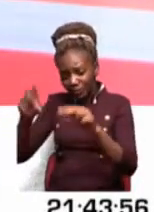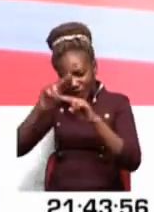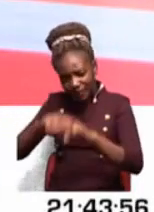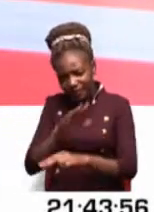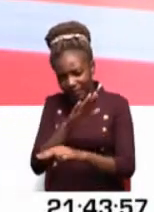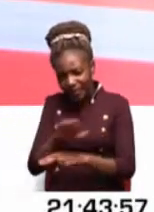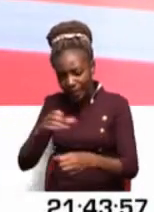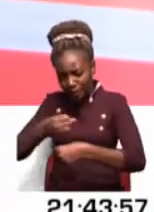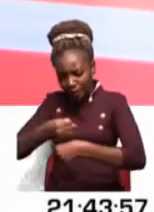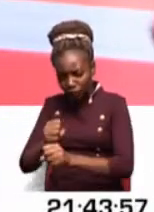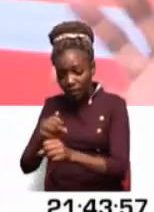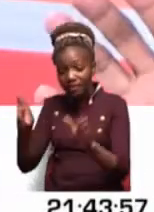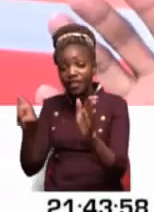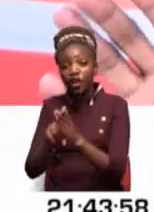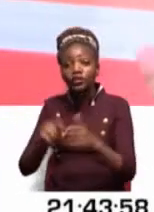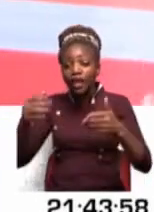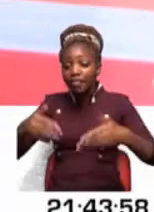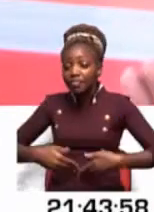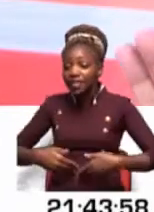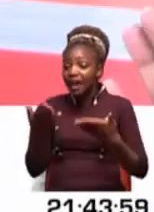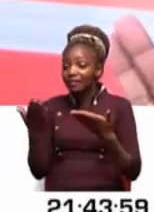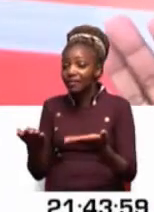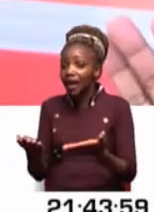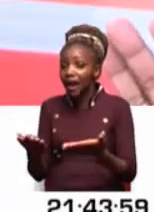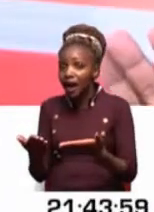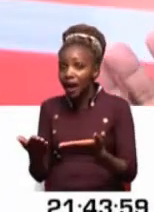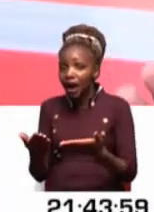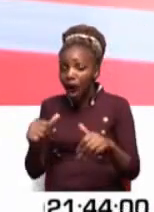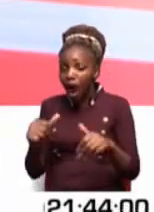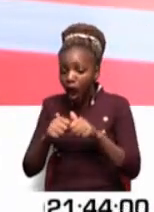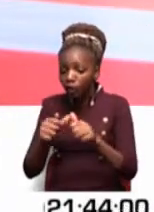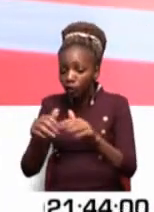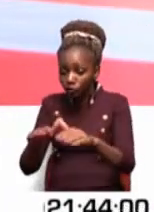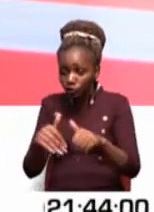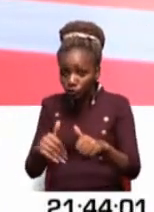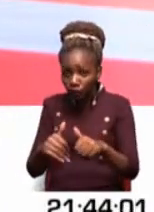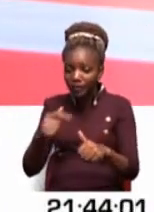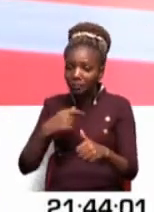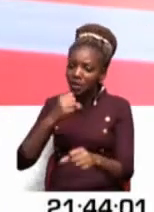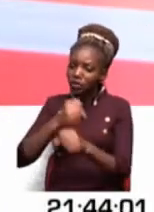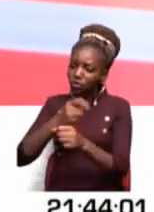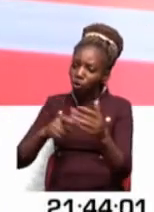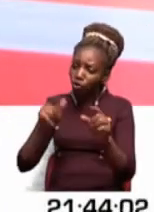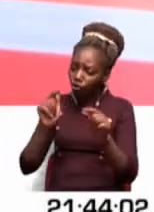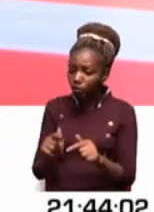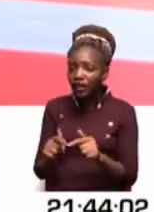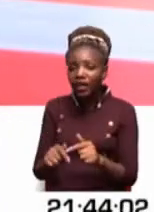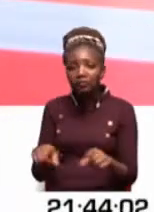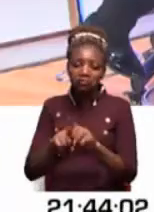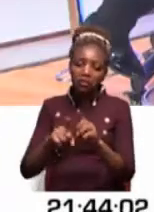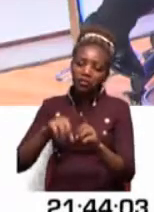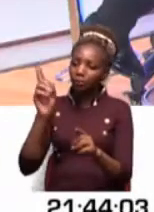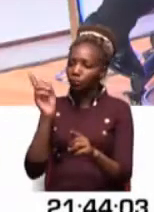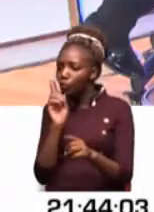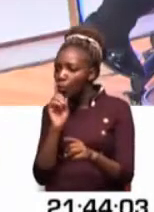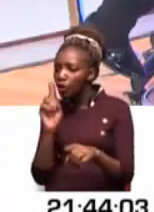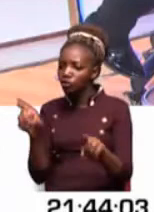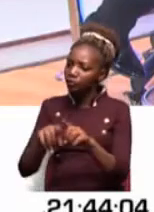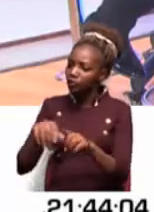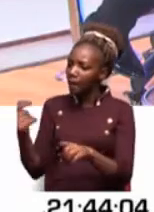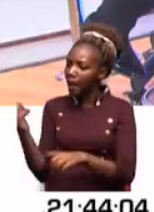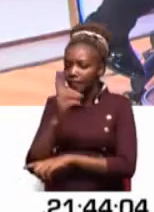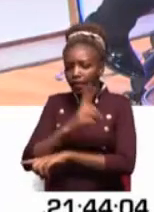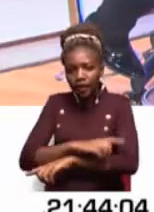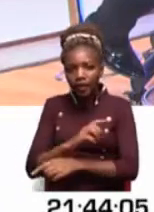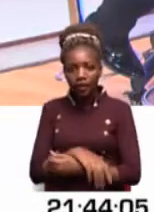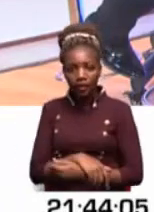policies, the young men in Dalawa are still waiting for, what do I do today, tomorrow, the day after tomorrow. Now. They